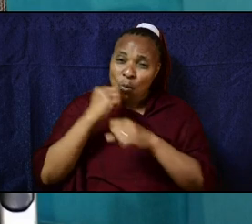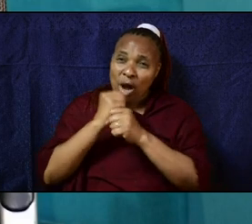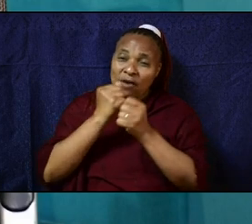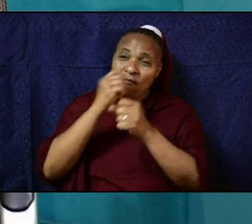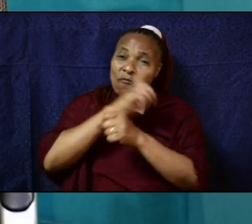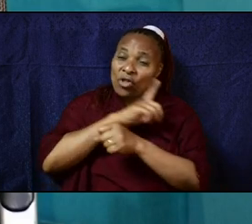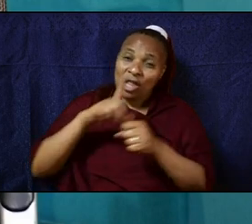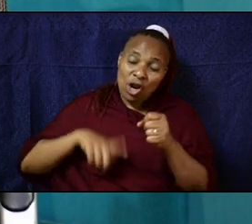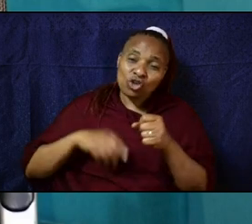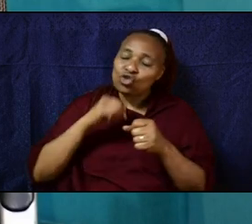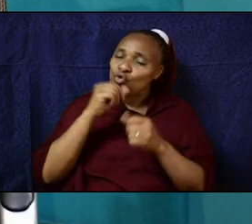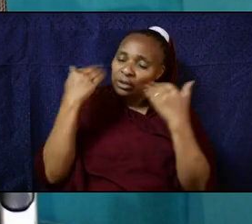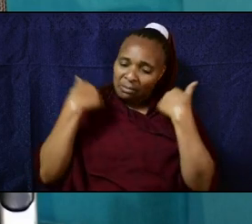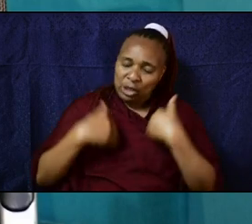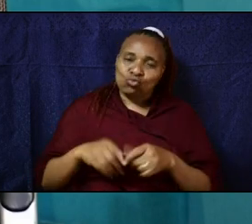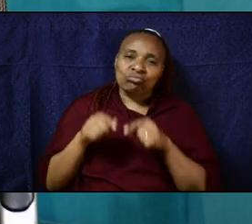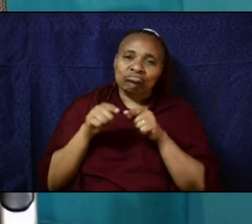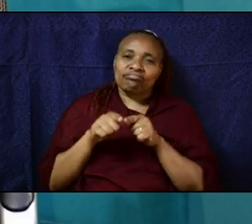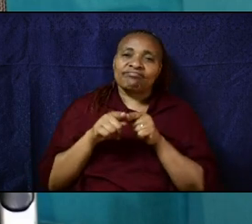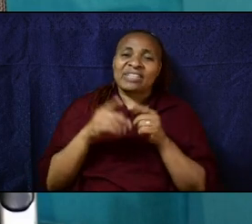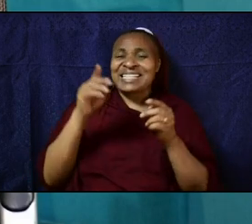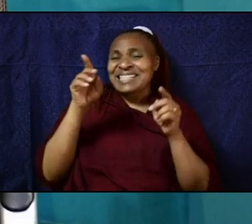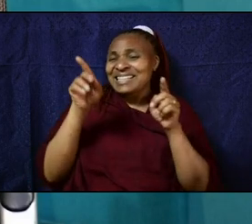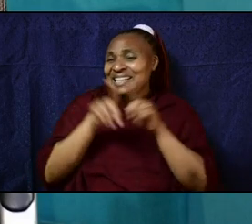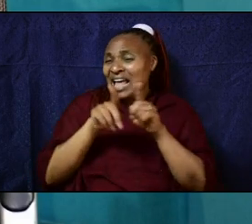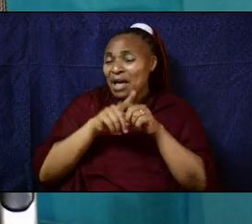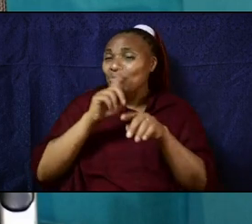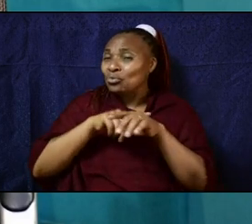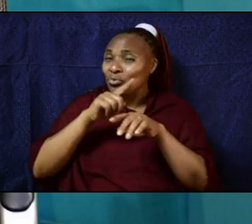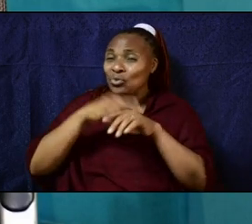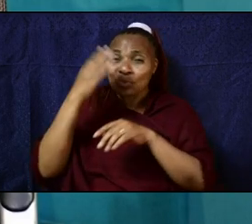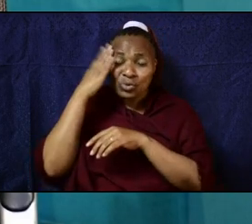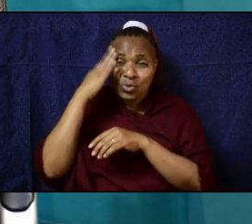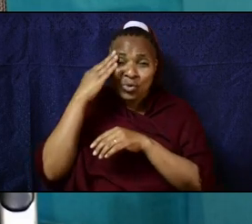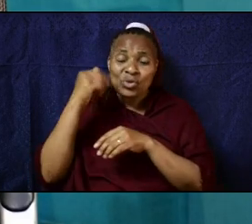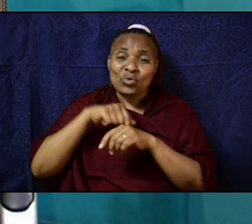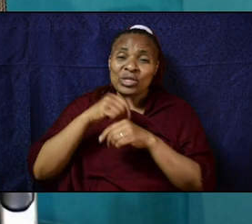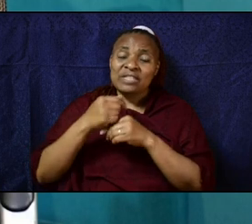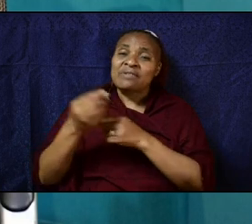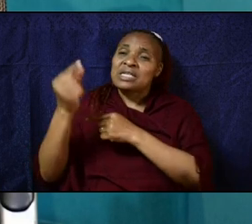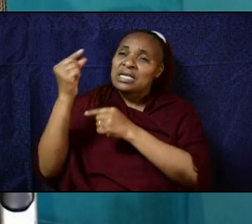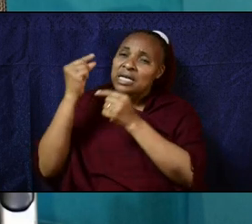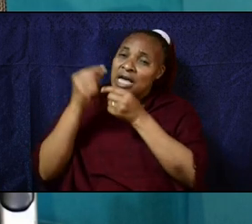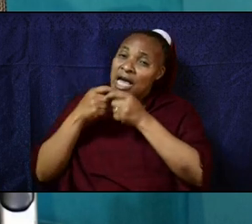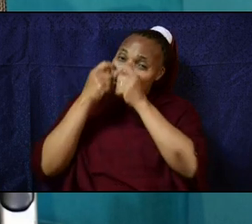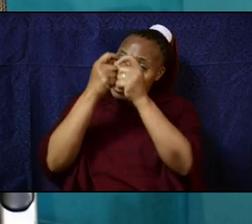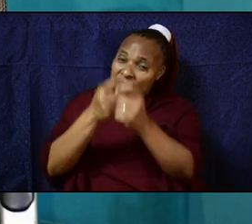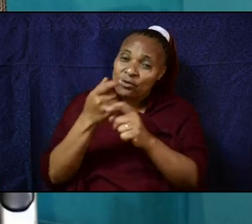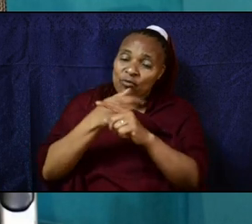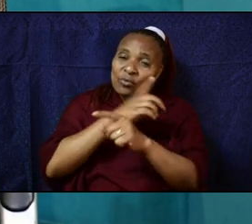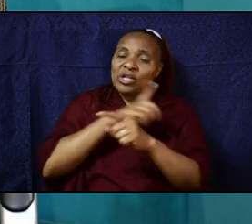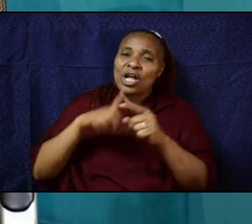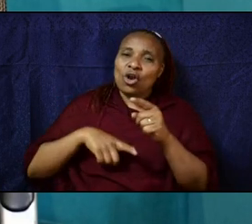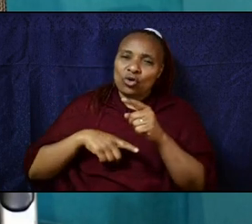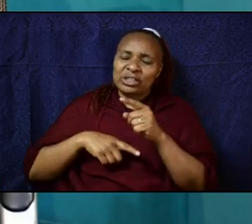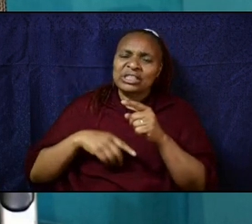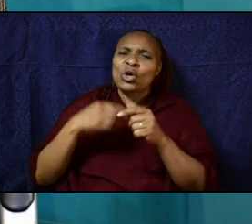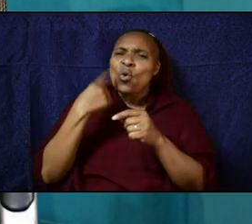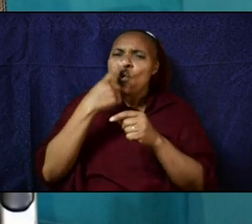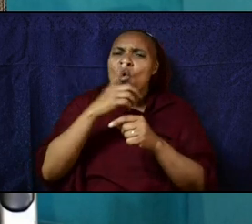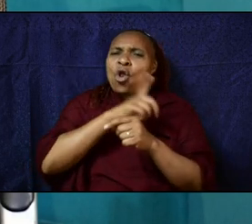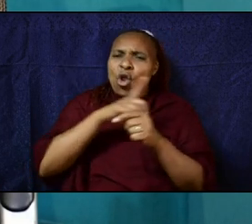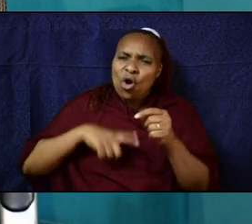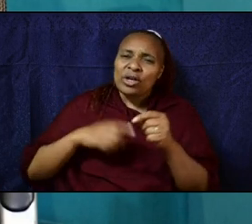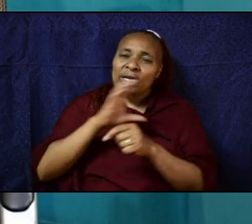for human beings, since you know that you will receive an inheritance from the Lord as a reward. It is the Lord Christ you